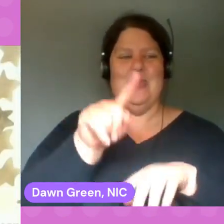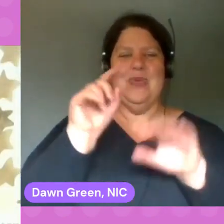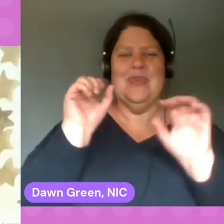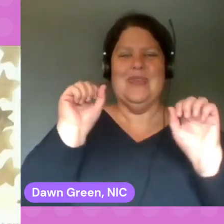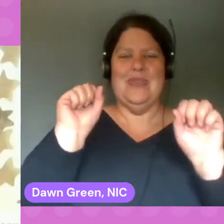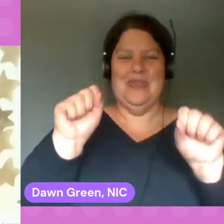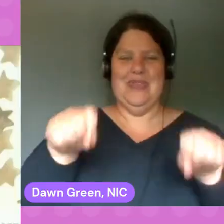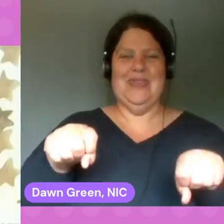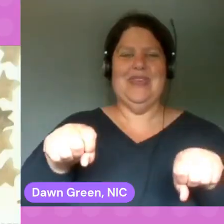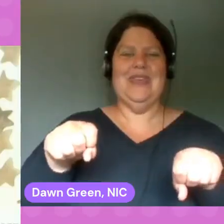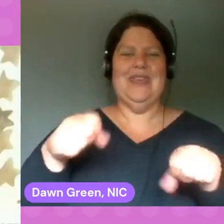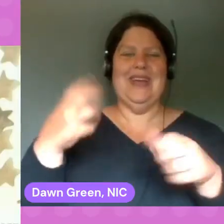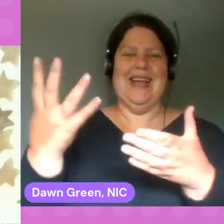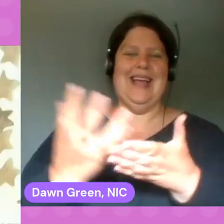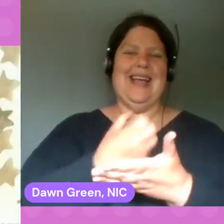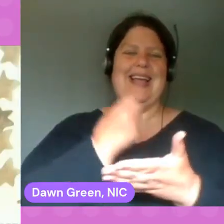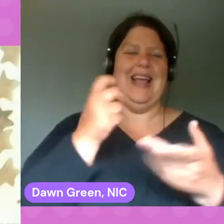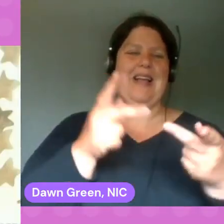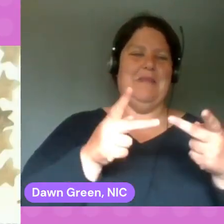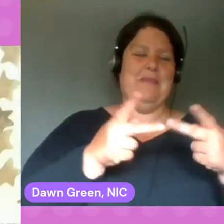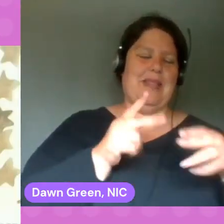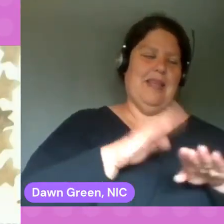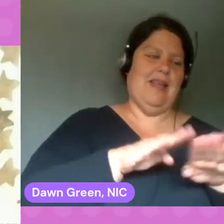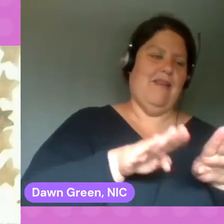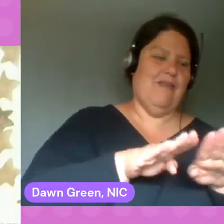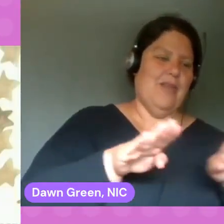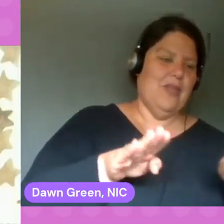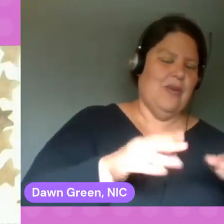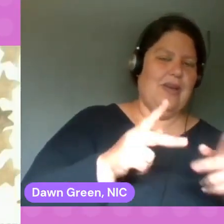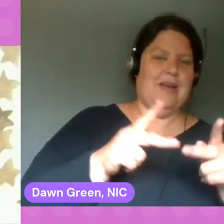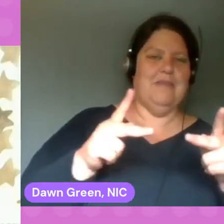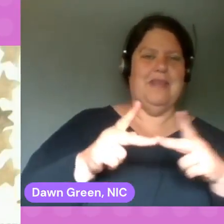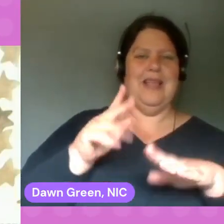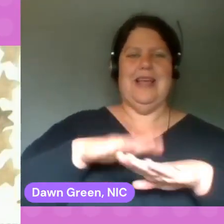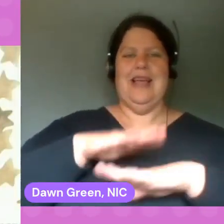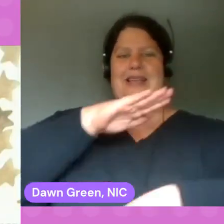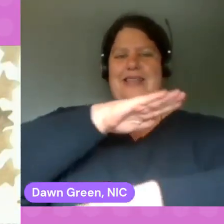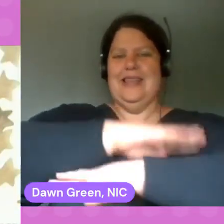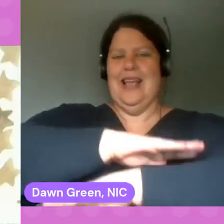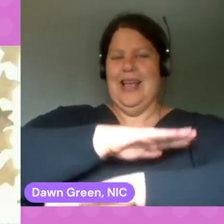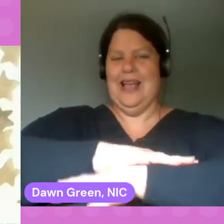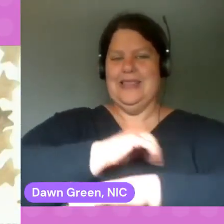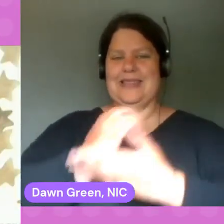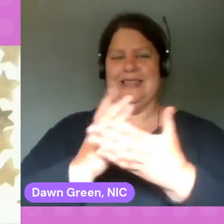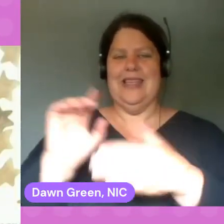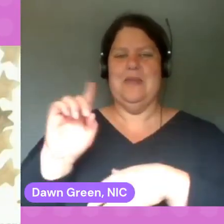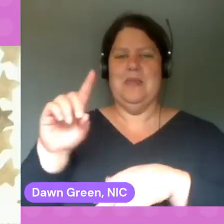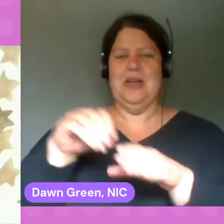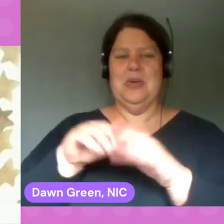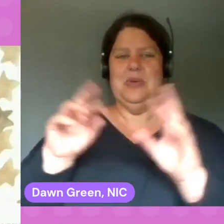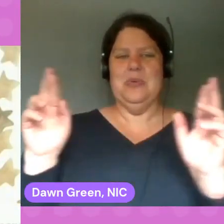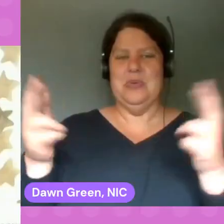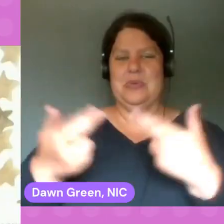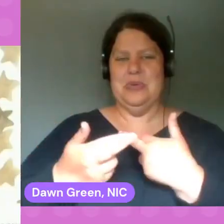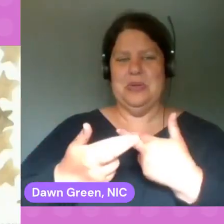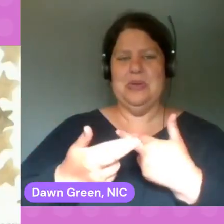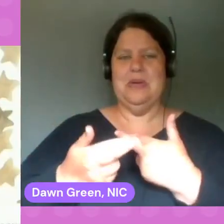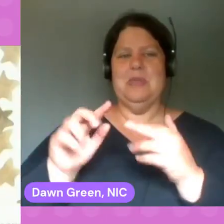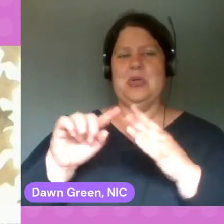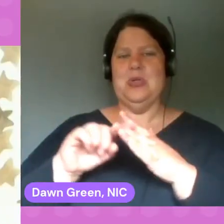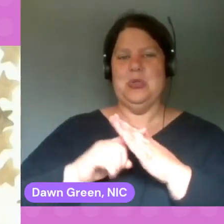a space on the floor, a space on their desk, somewhere else in their room, to just